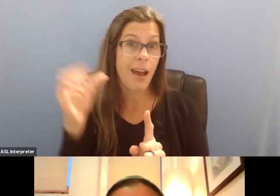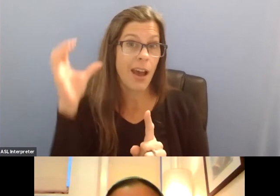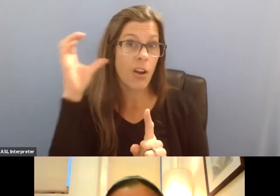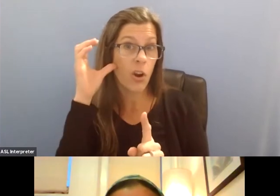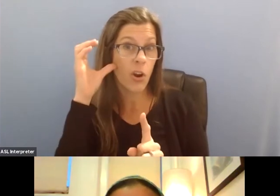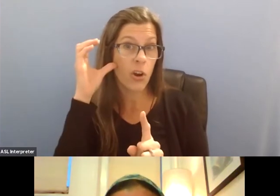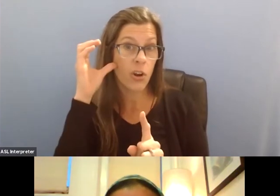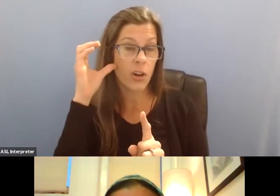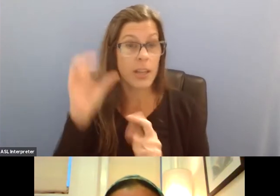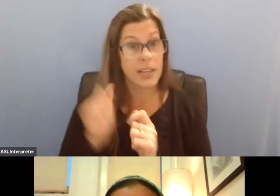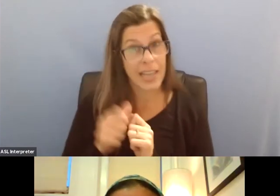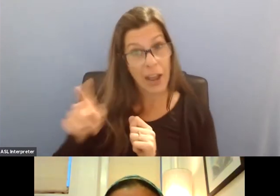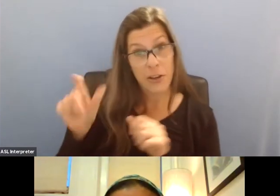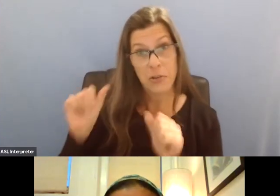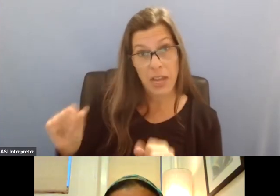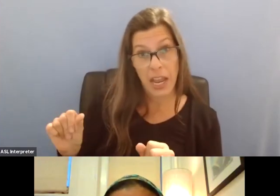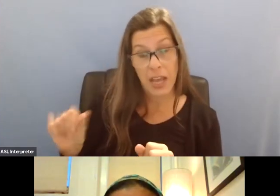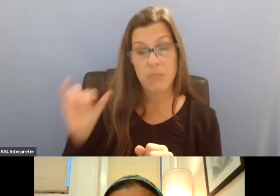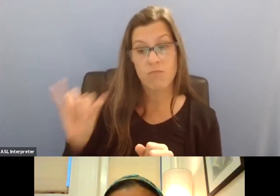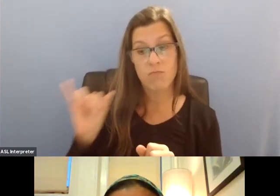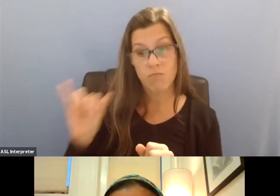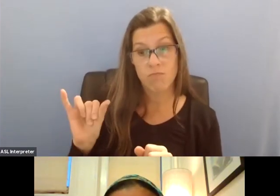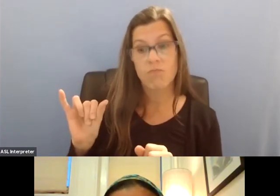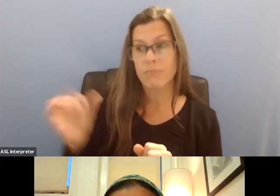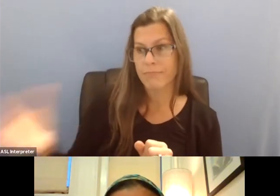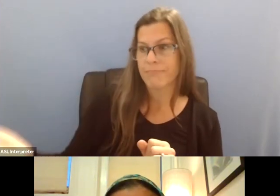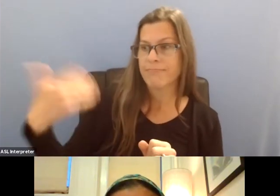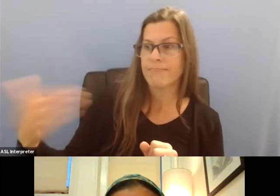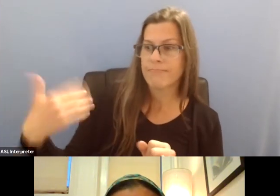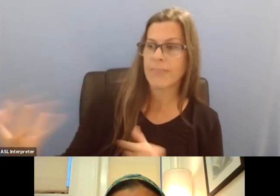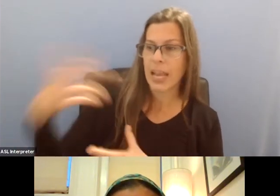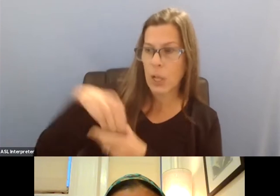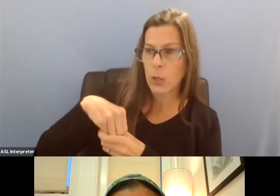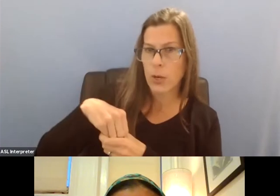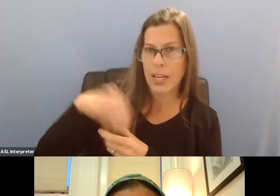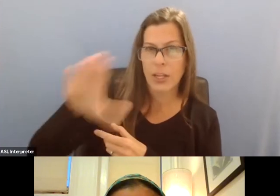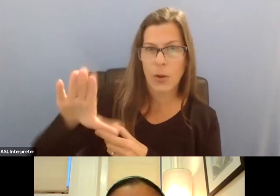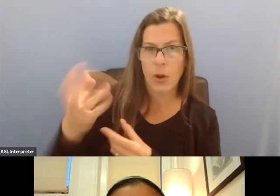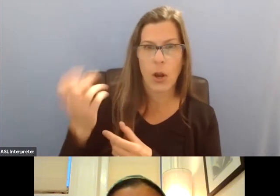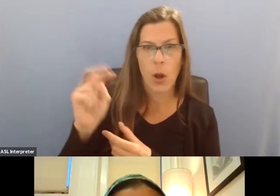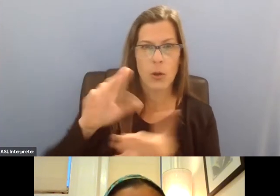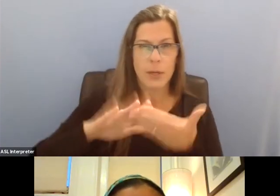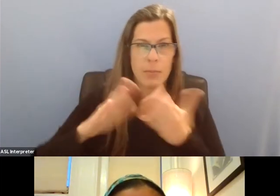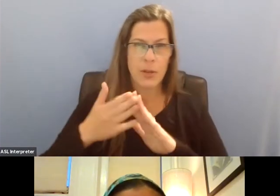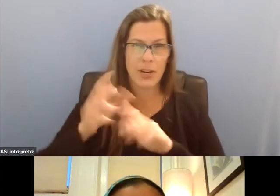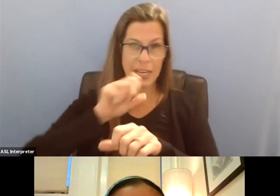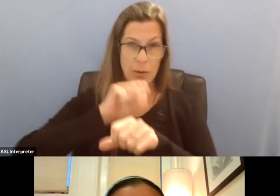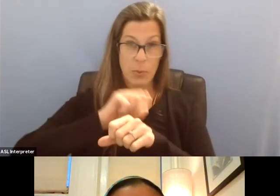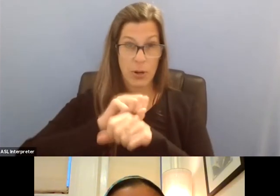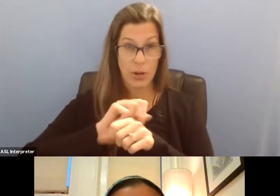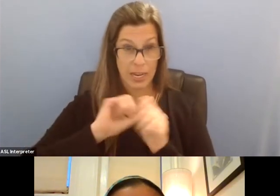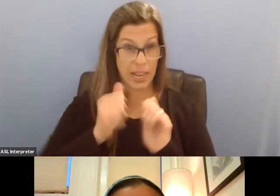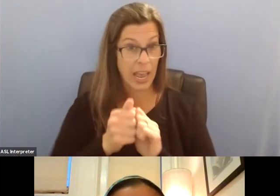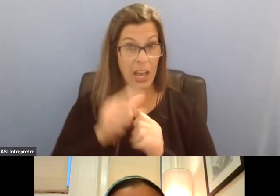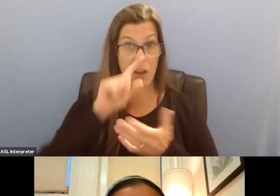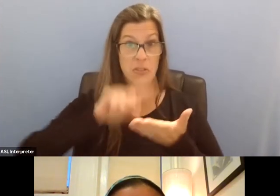you might be able to ensure that they're included in the work that you do in your own community and what we can do to make sure that everybody